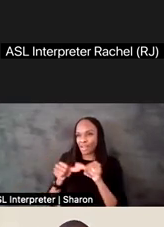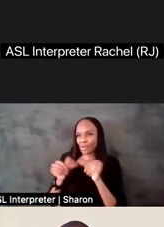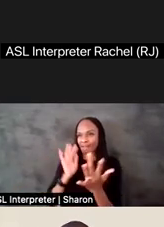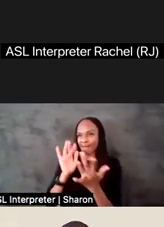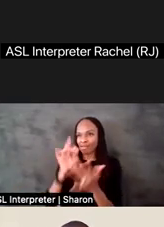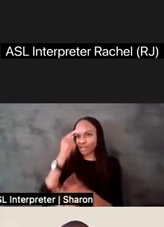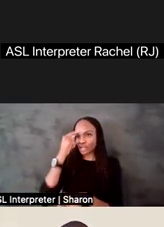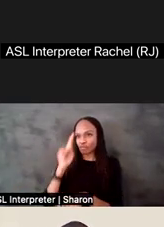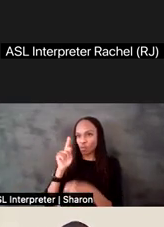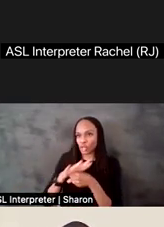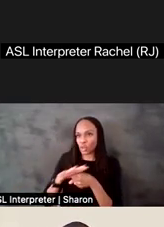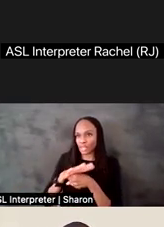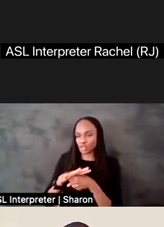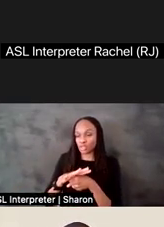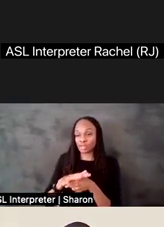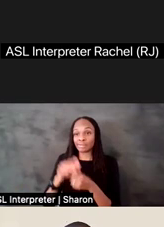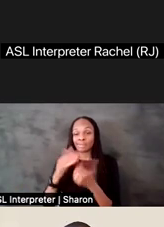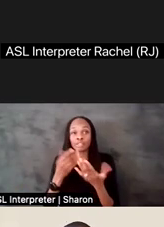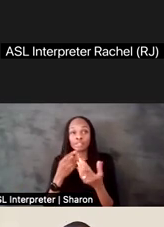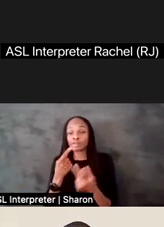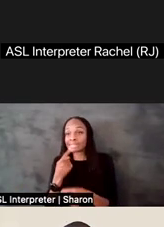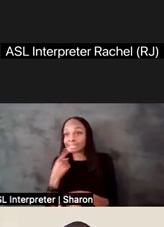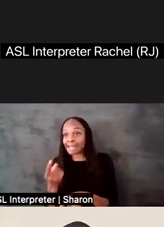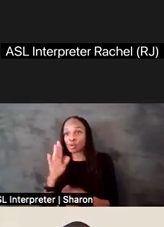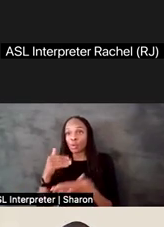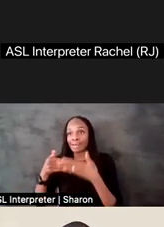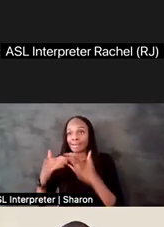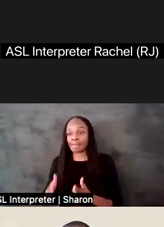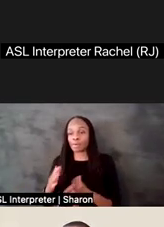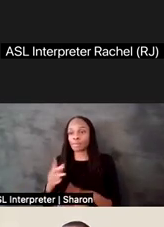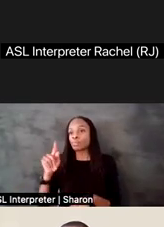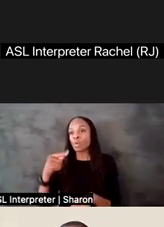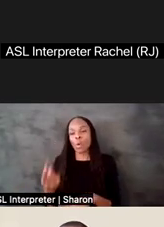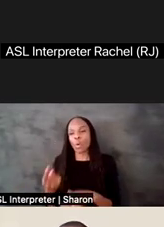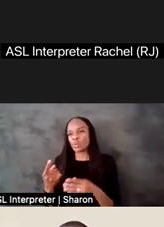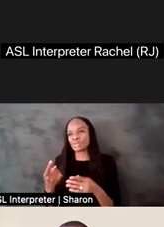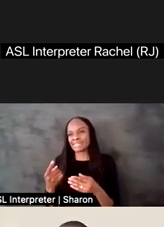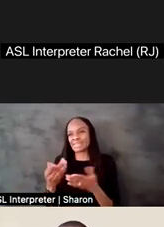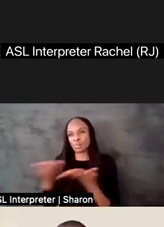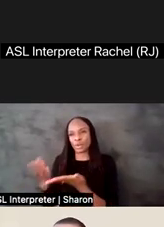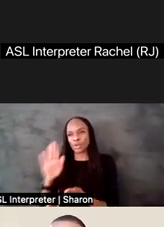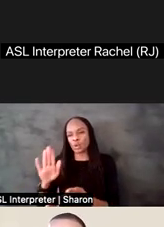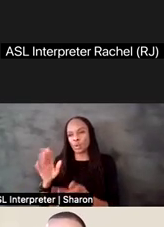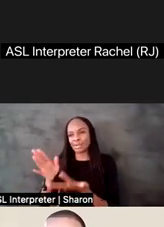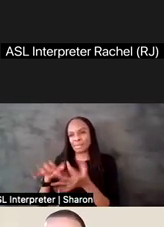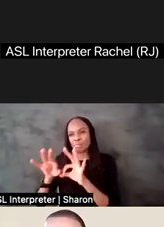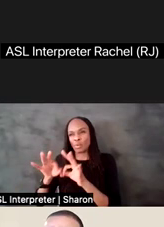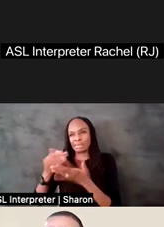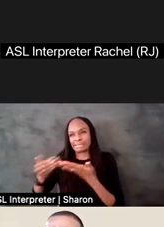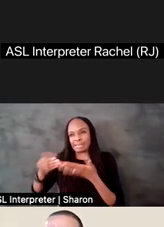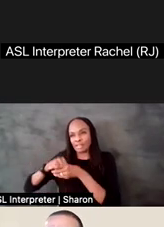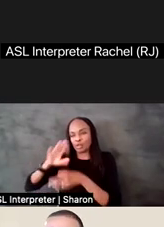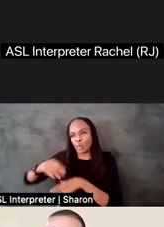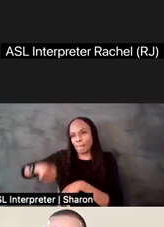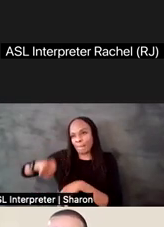a location. Tell your neighbor. Only take your go bag and essential items with you to a shelter.